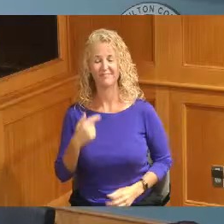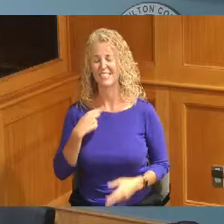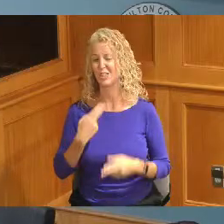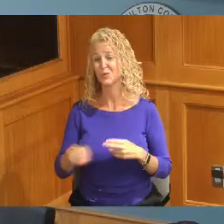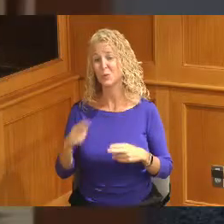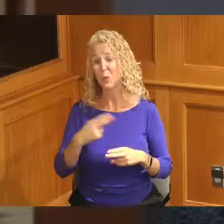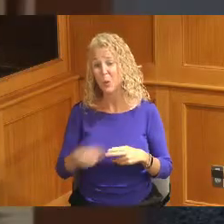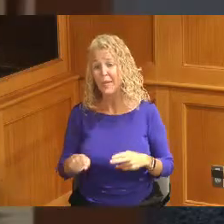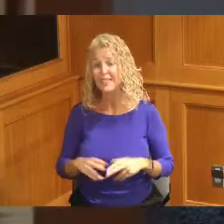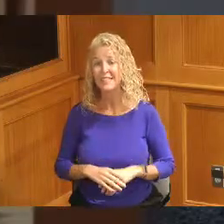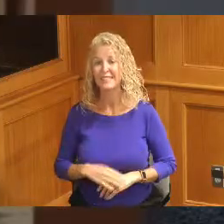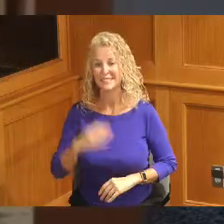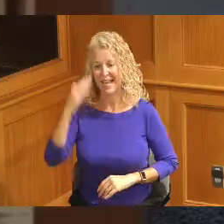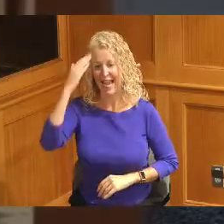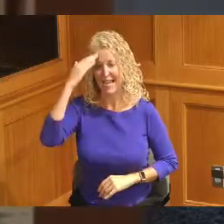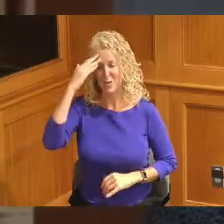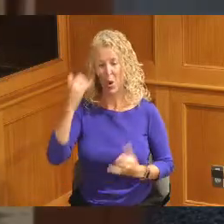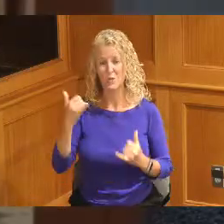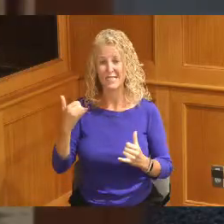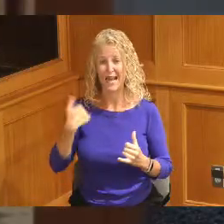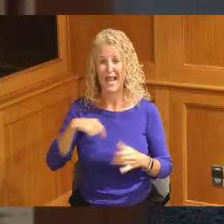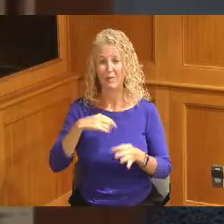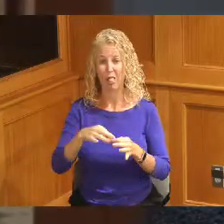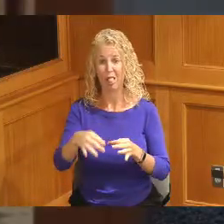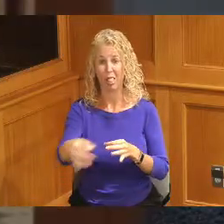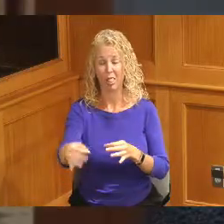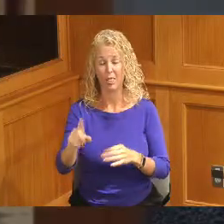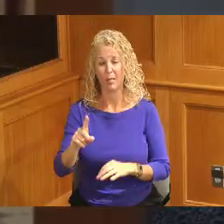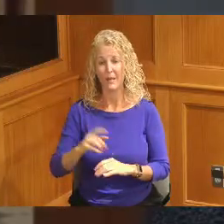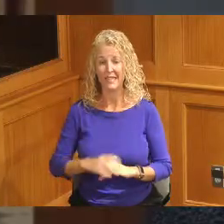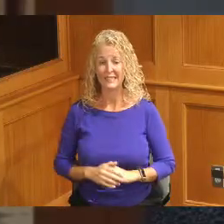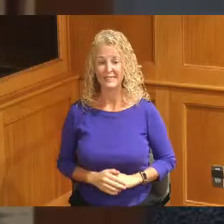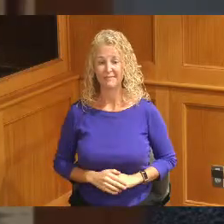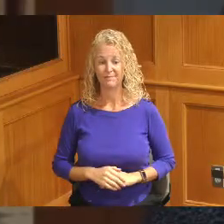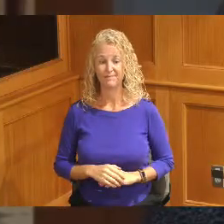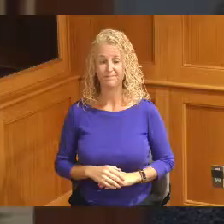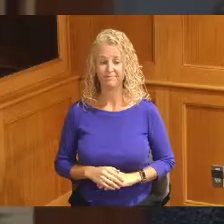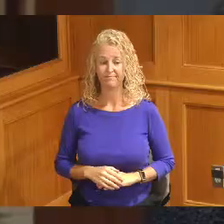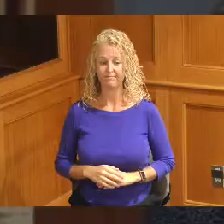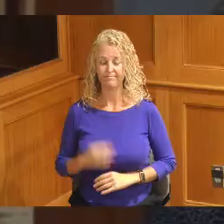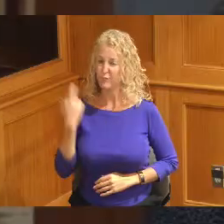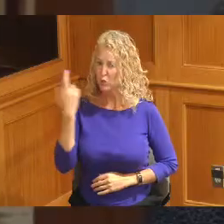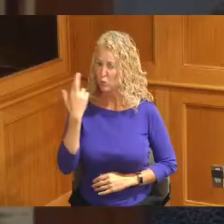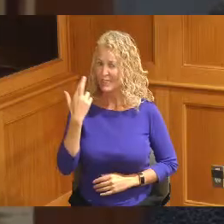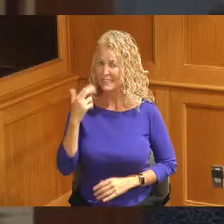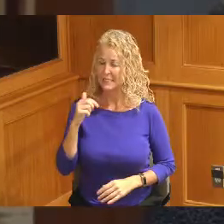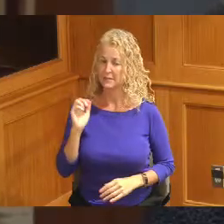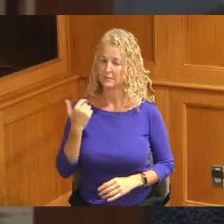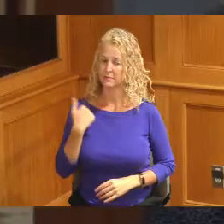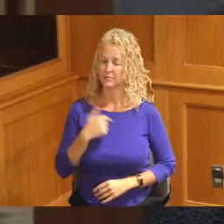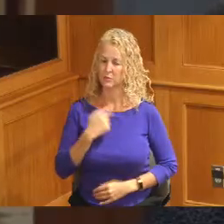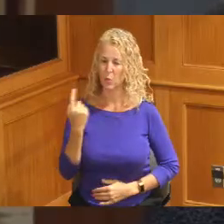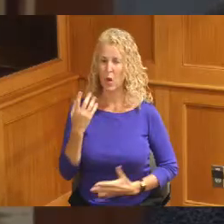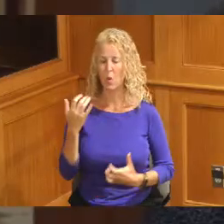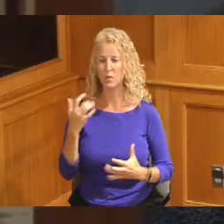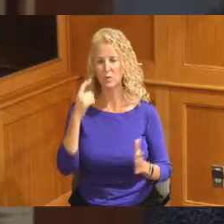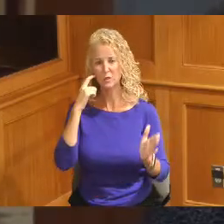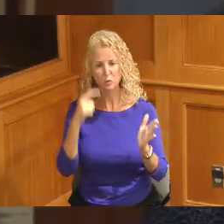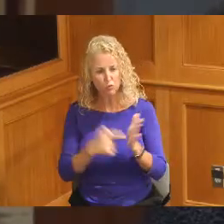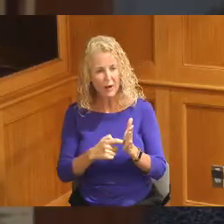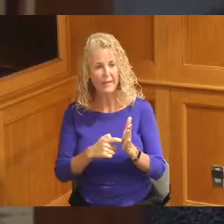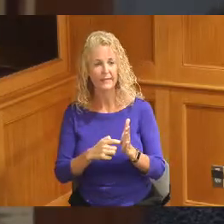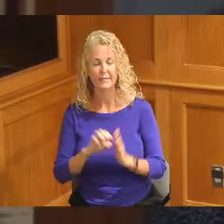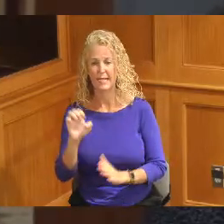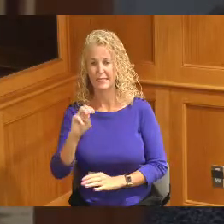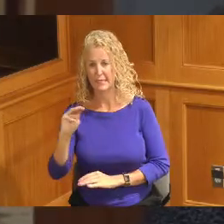quickly, I know we're running a little behind. The onus behind this new effort to recognize the work of emergency